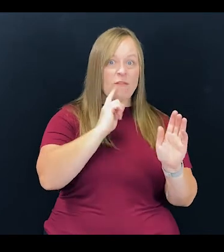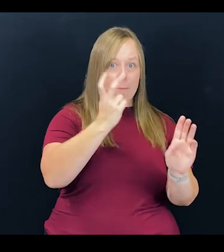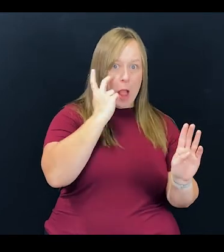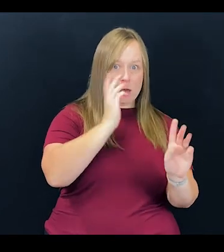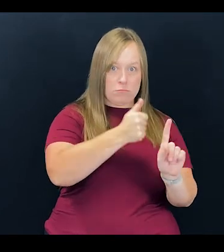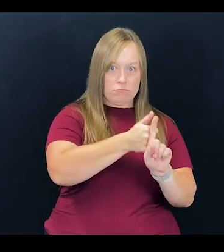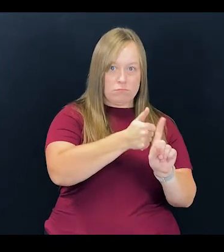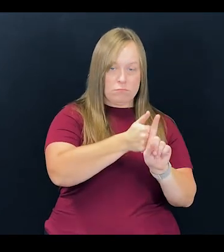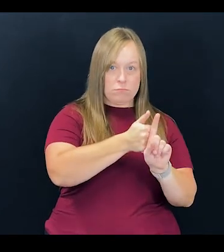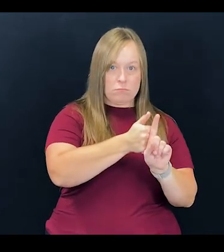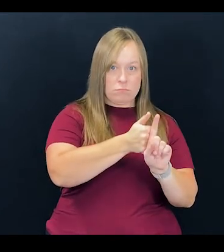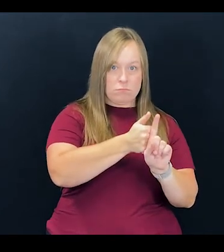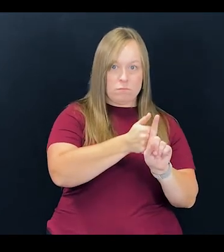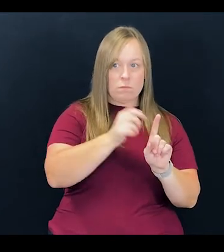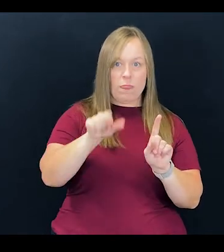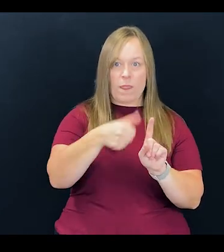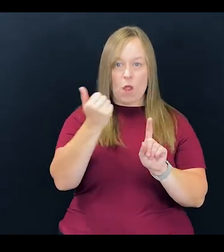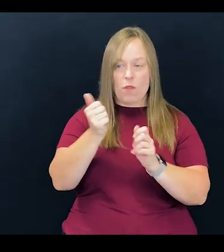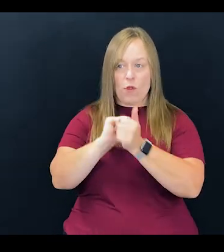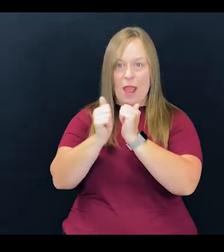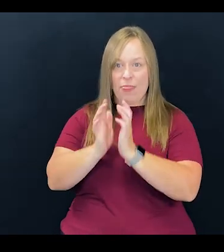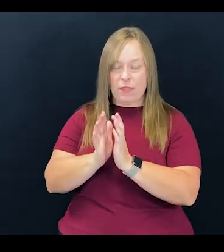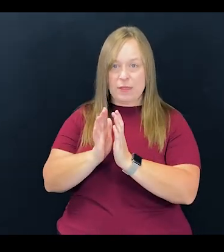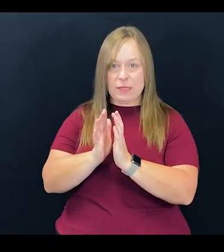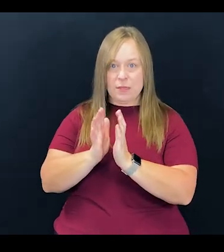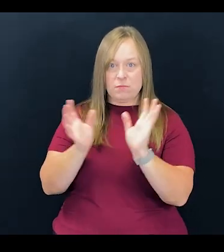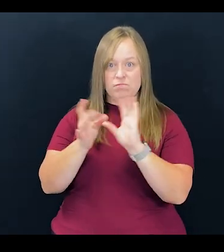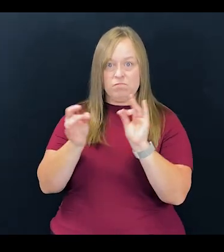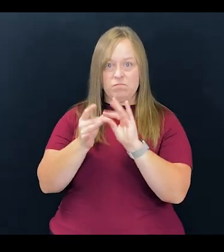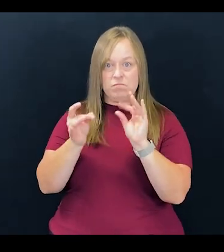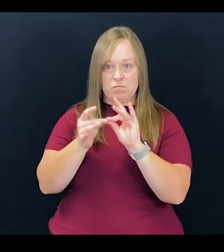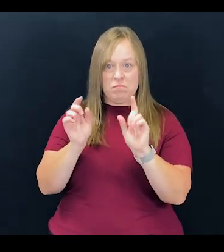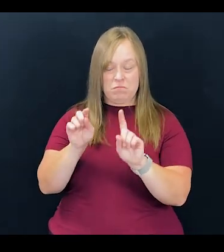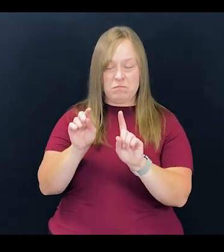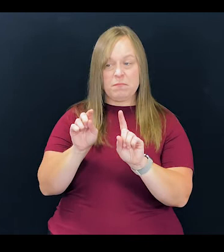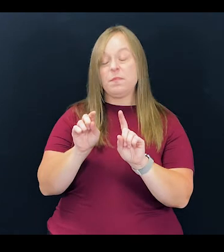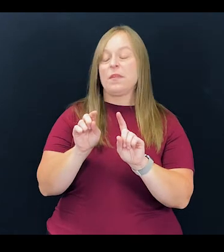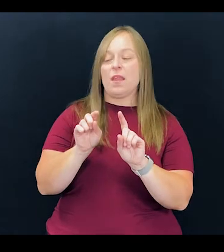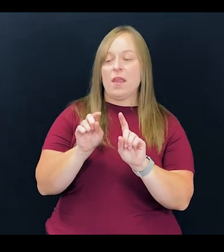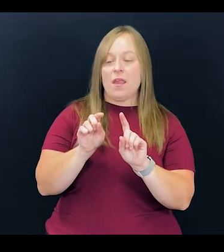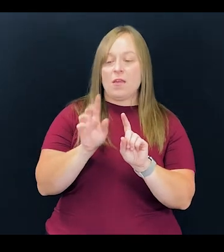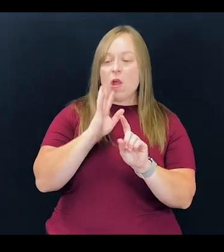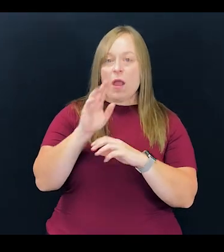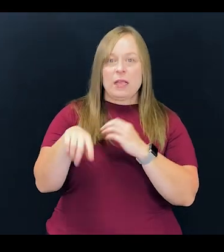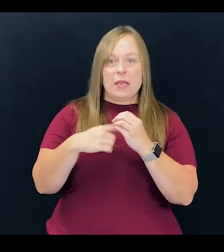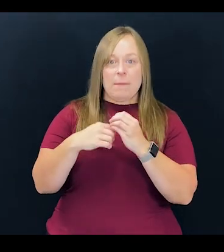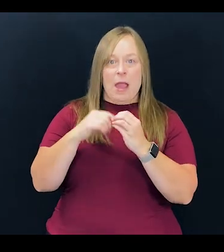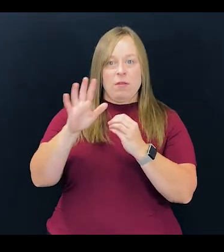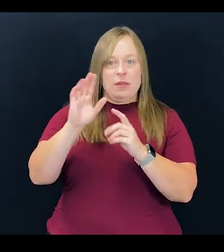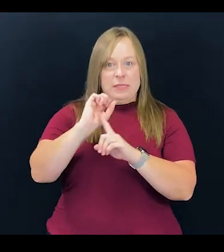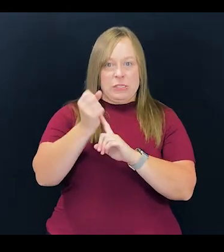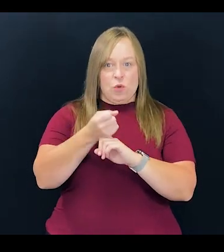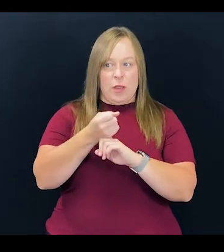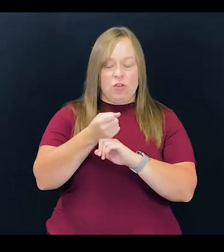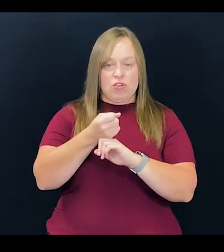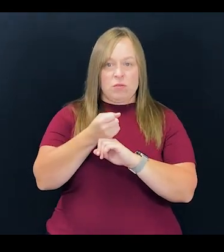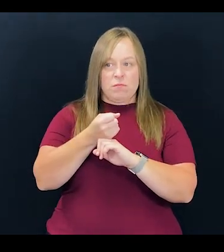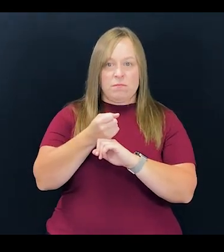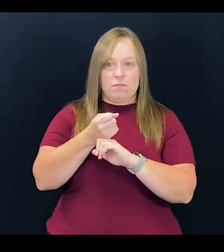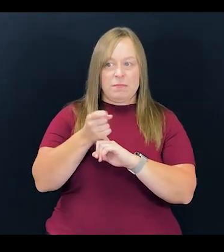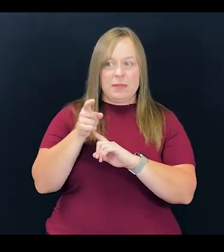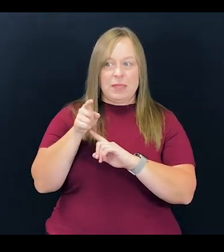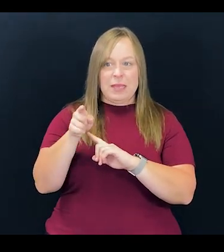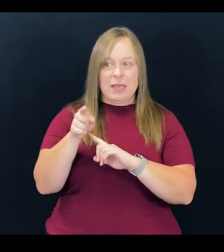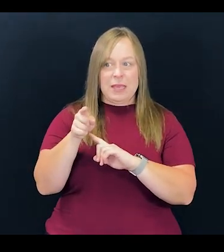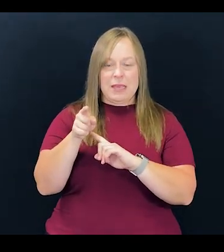example, deaf and blind. When we see this particular other Paralympian talking about the